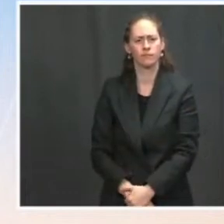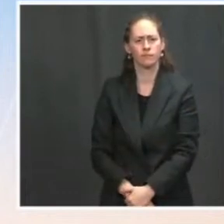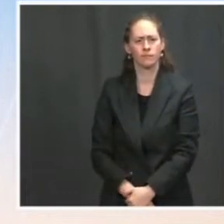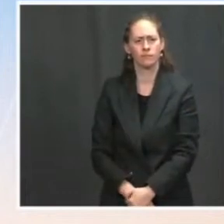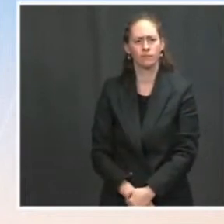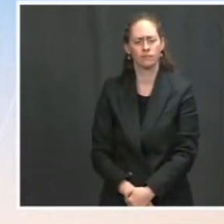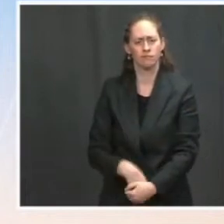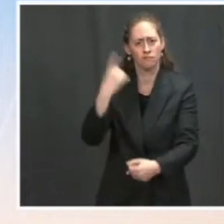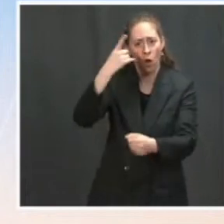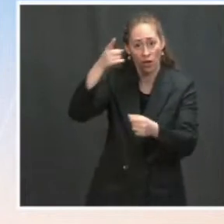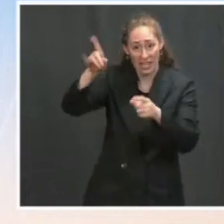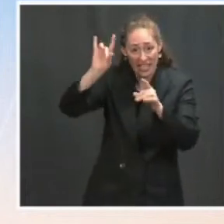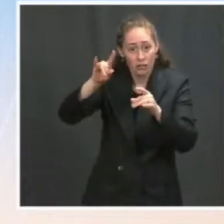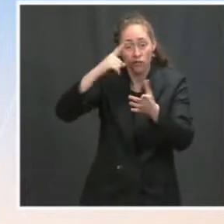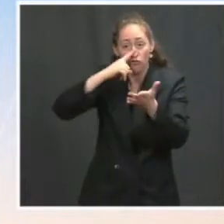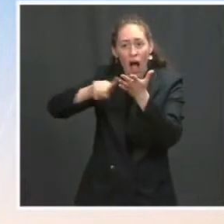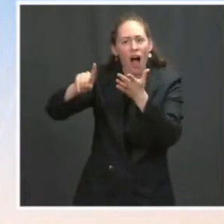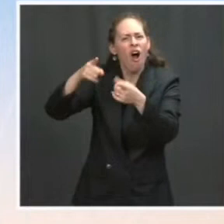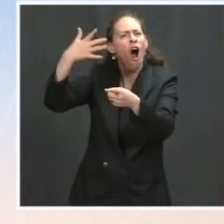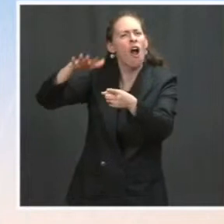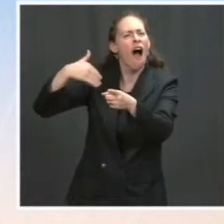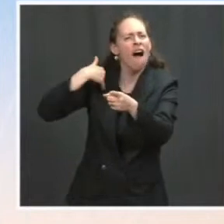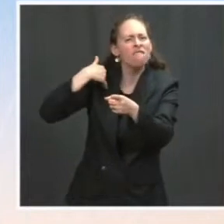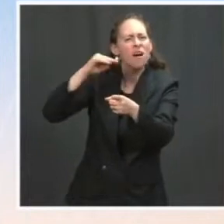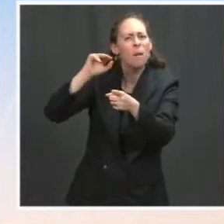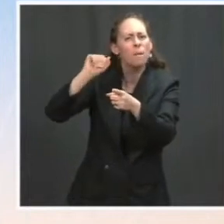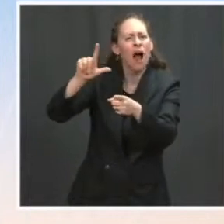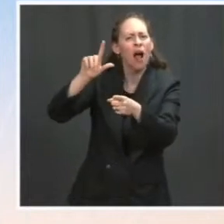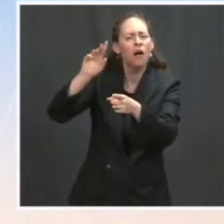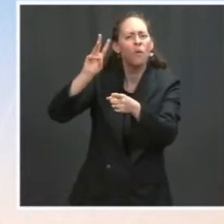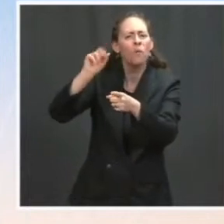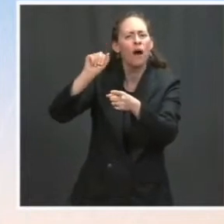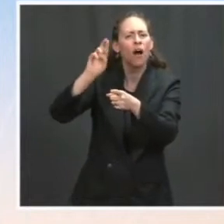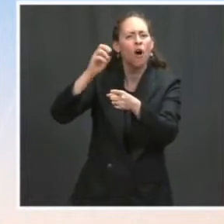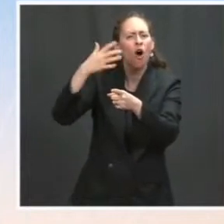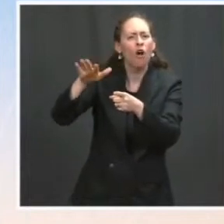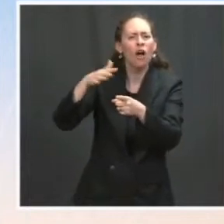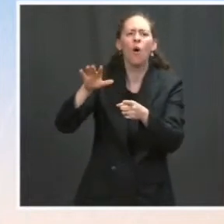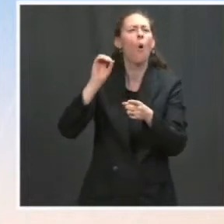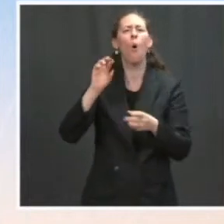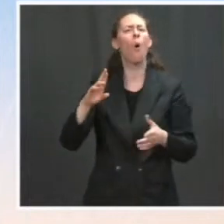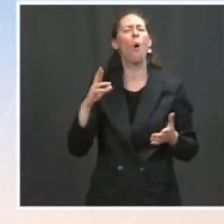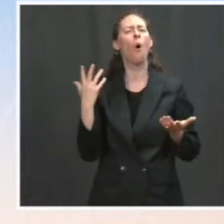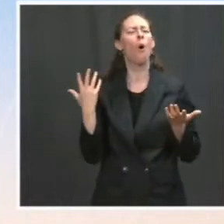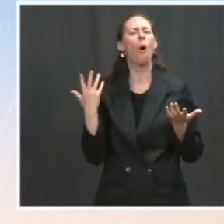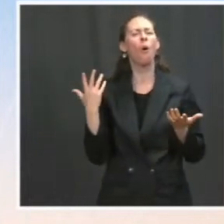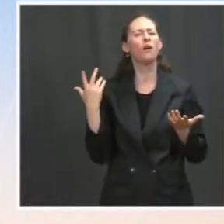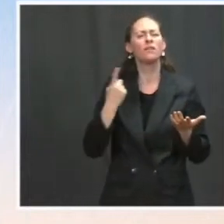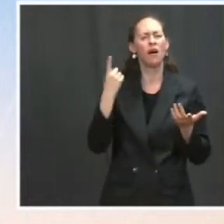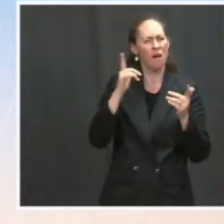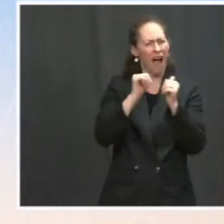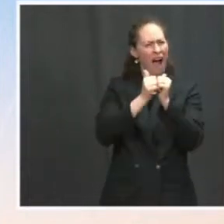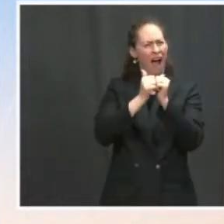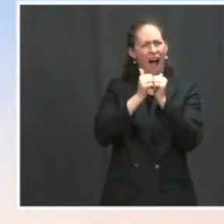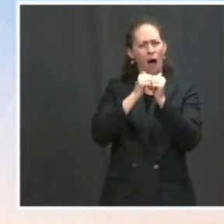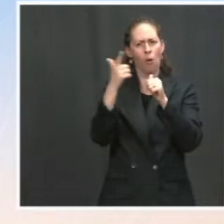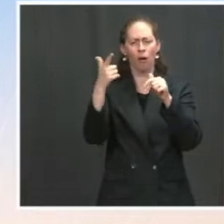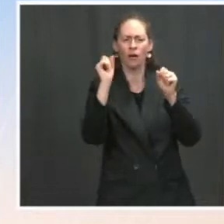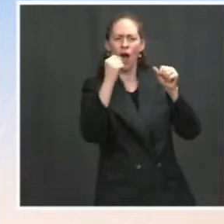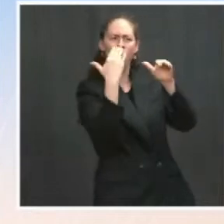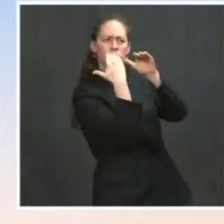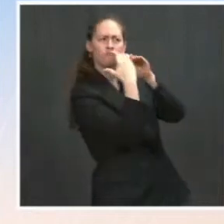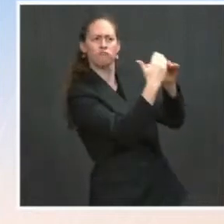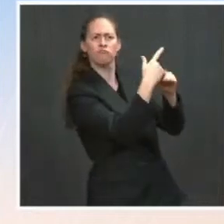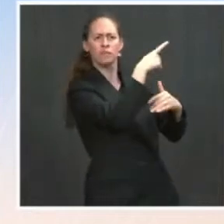it simply that they froze up their ability to bill and move the fuel, which has been one